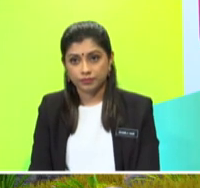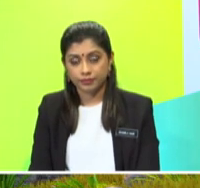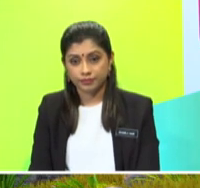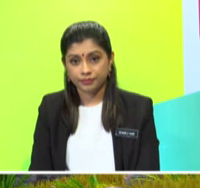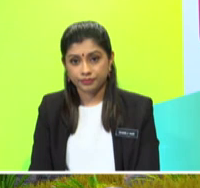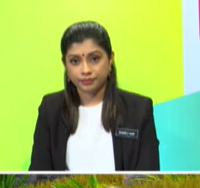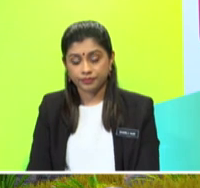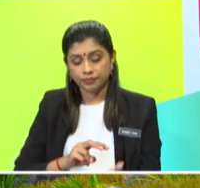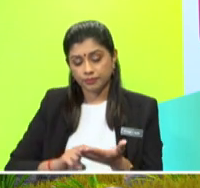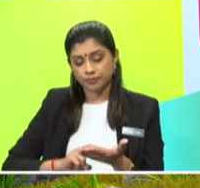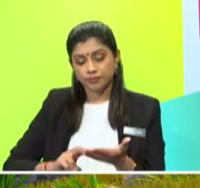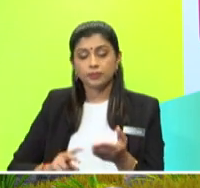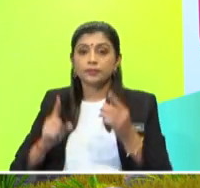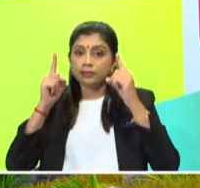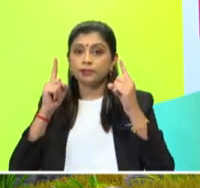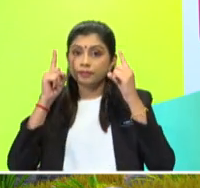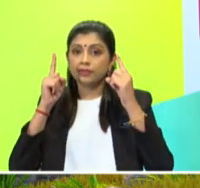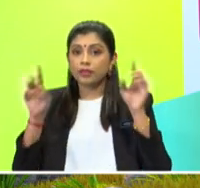Okay, read out your closing line, Ibnu.